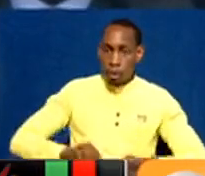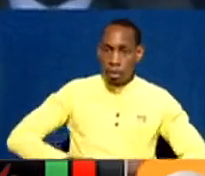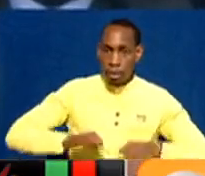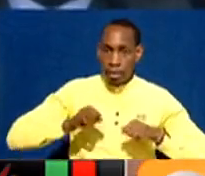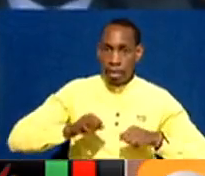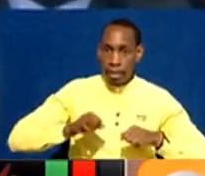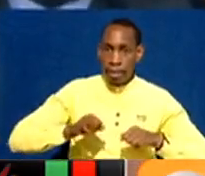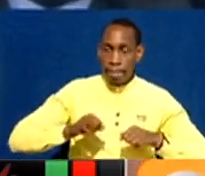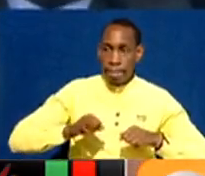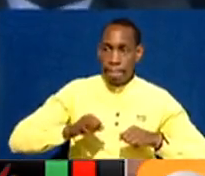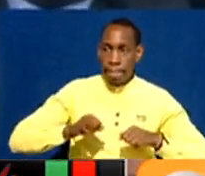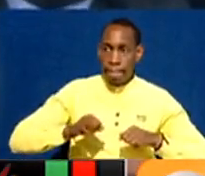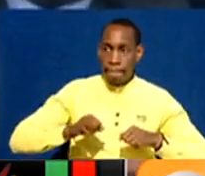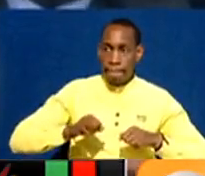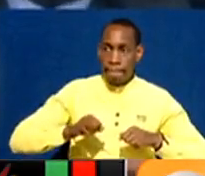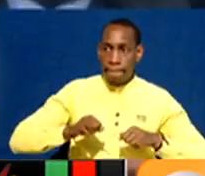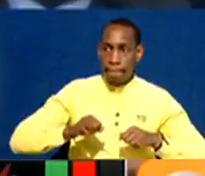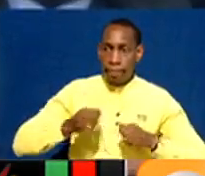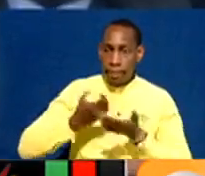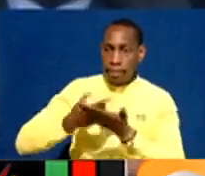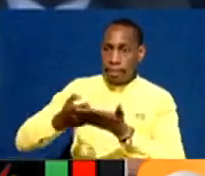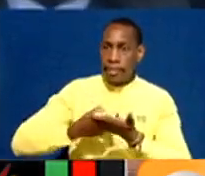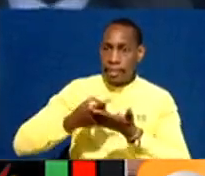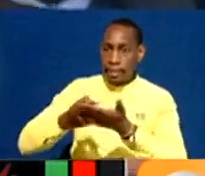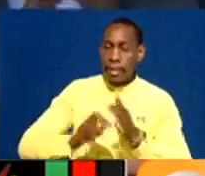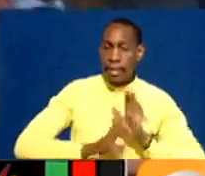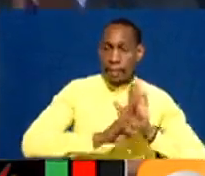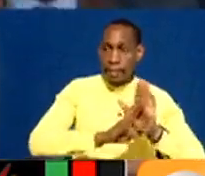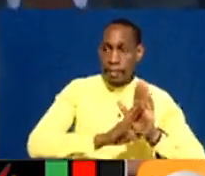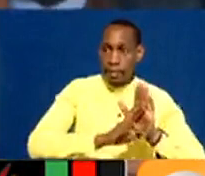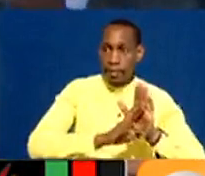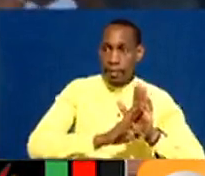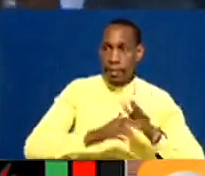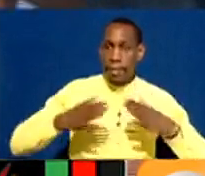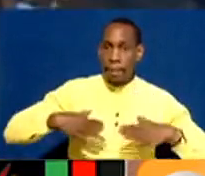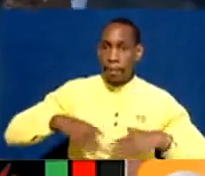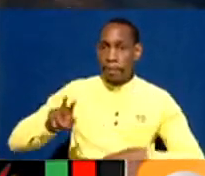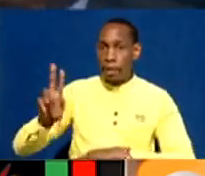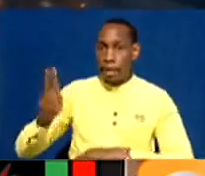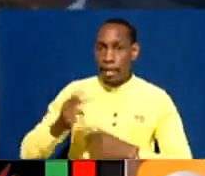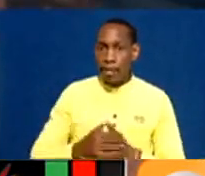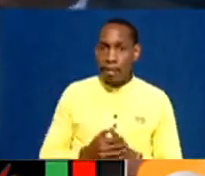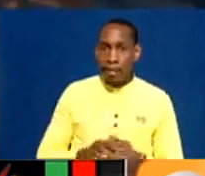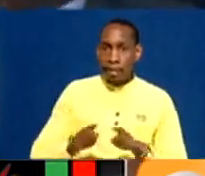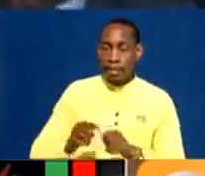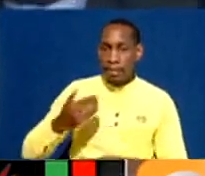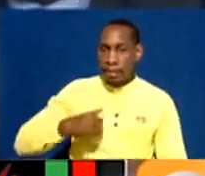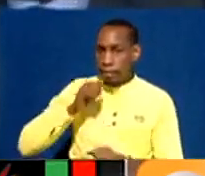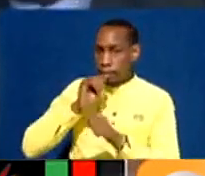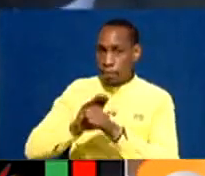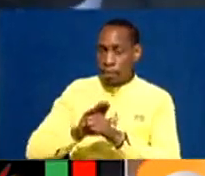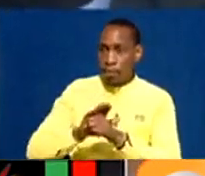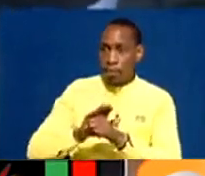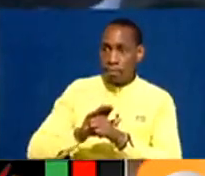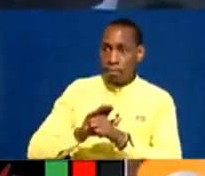those in those discussions on behalf of the people of kenya i have committed